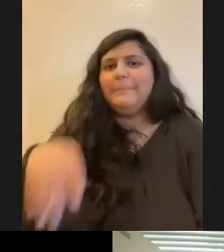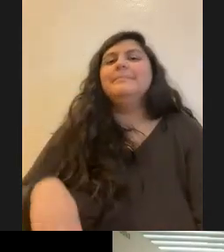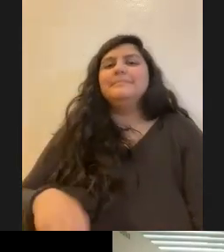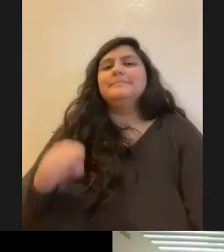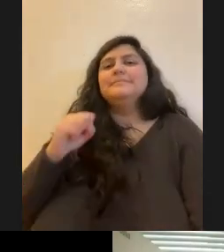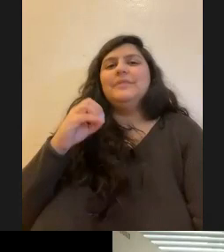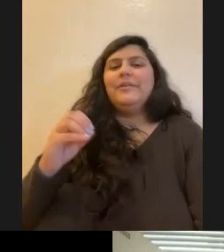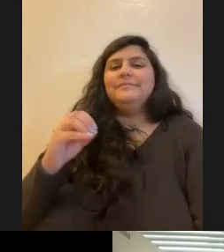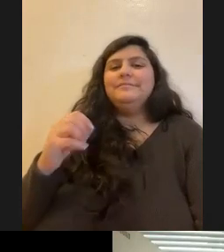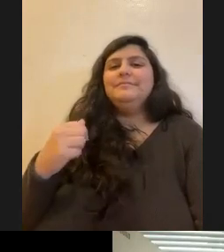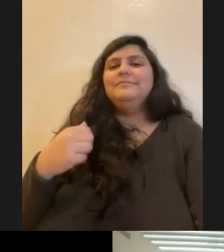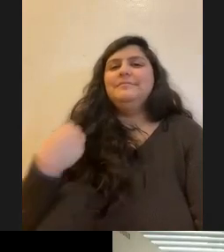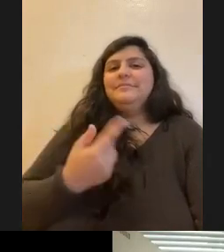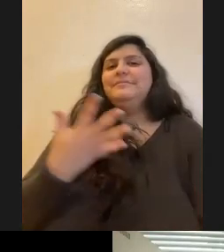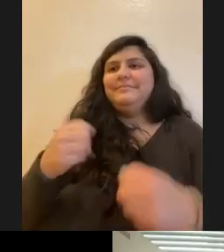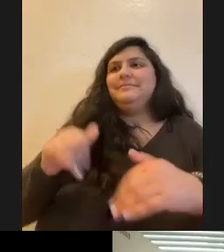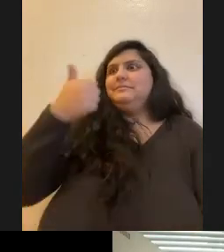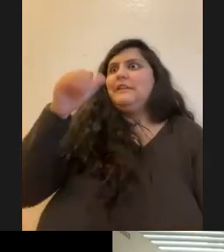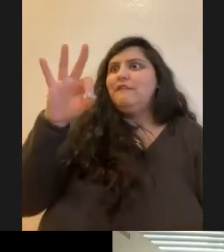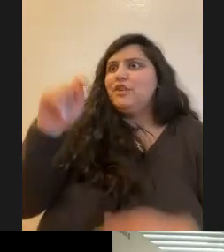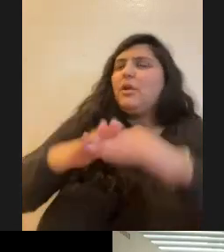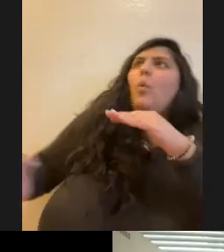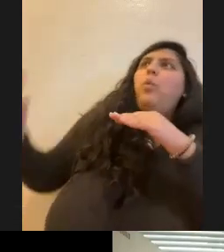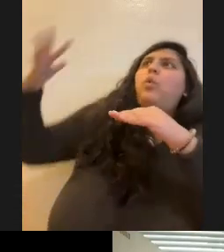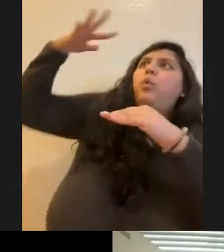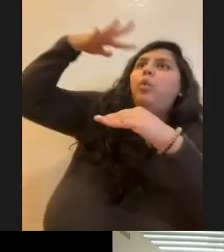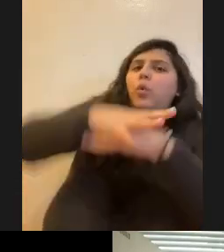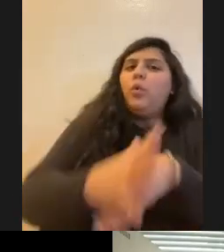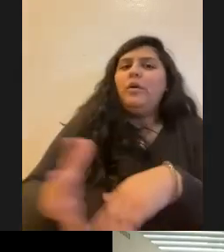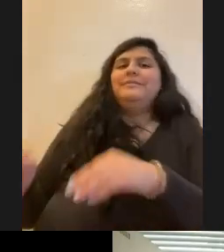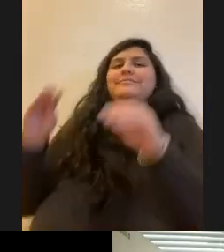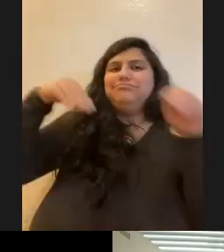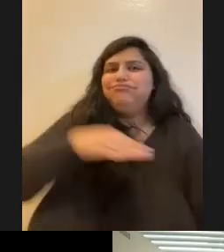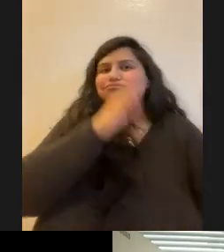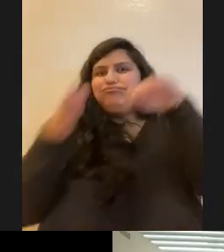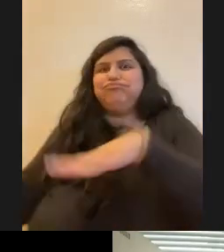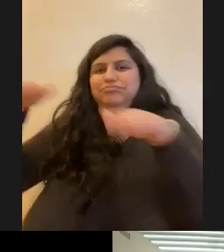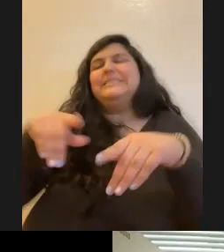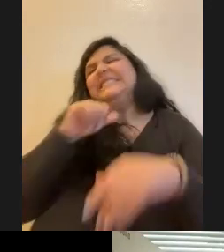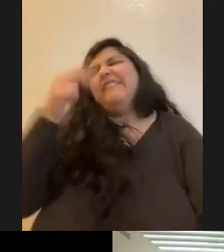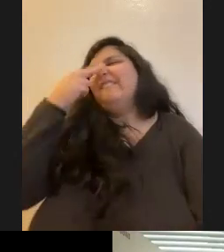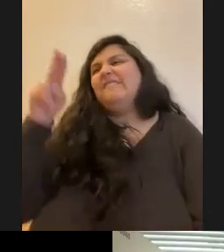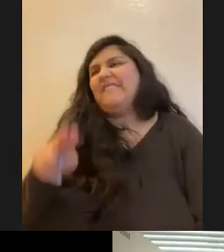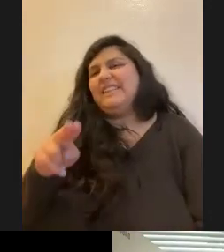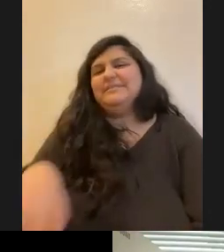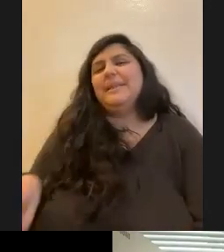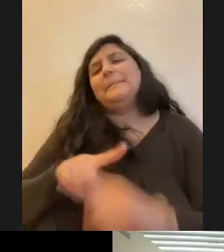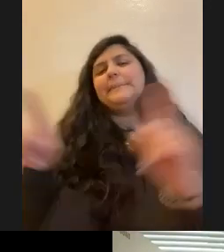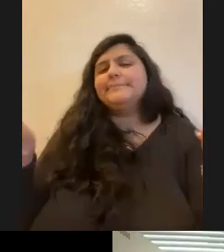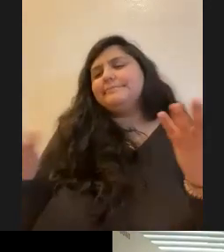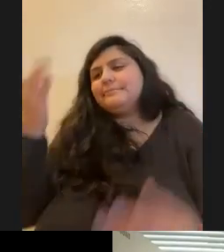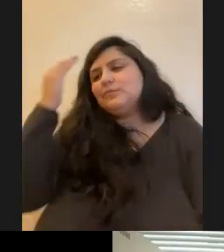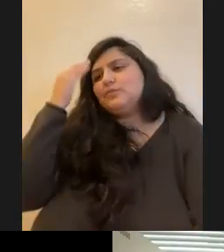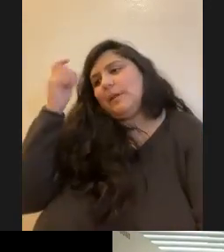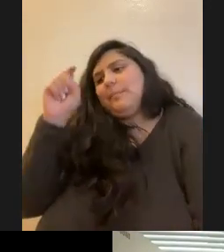like 10-foot waves that are not the funnest, but you have